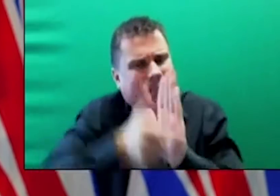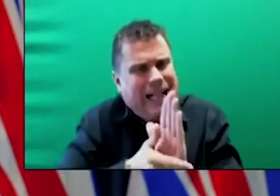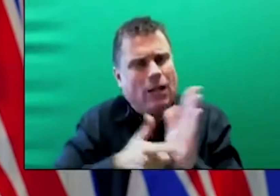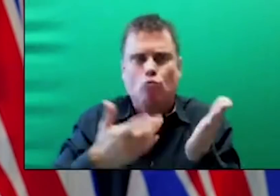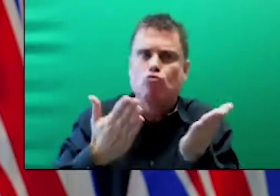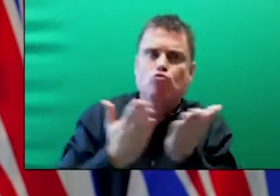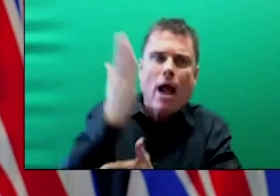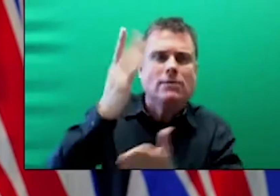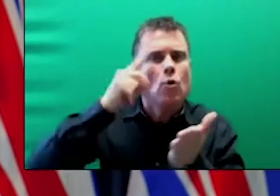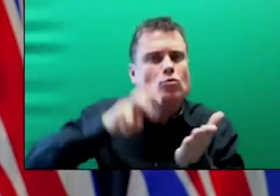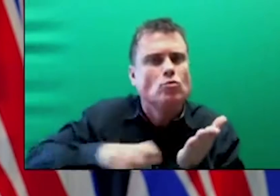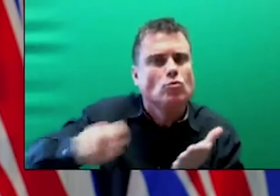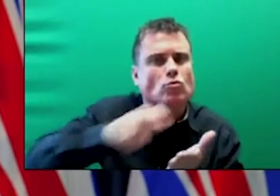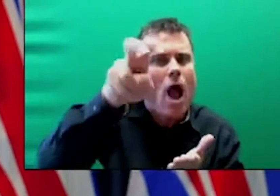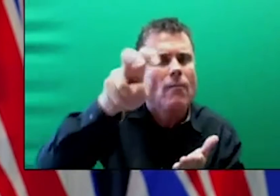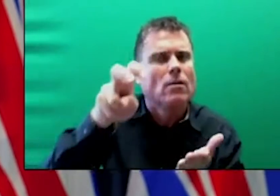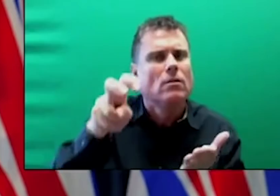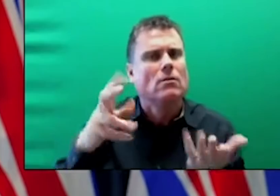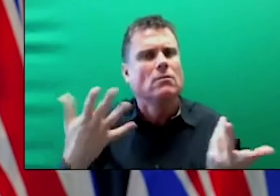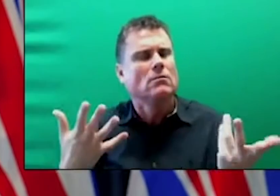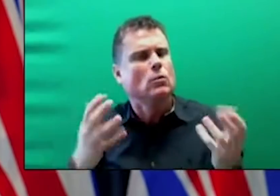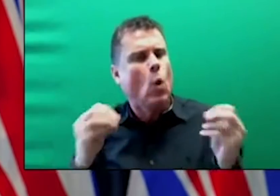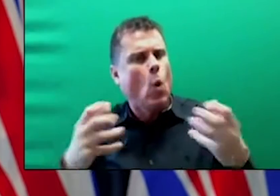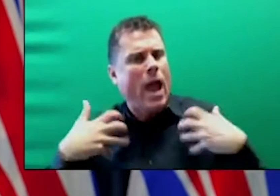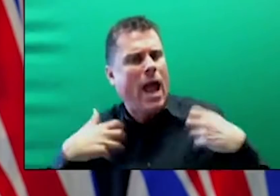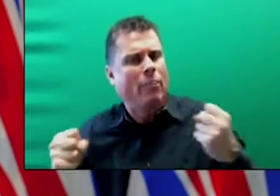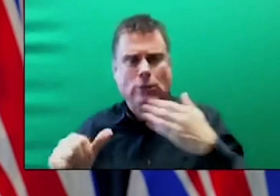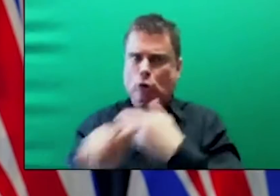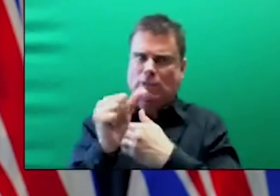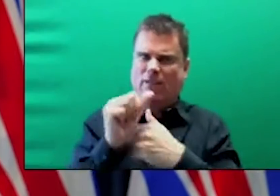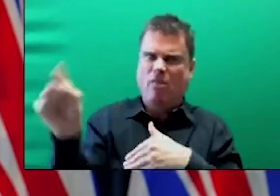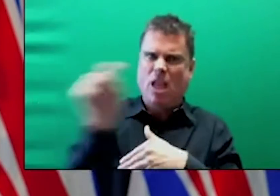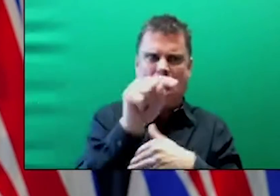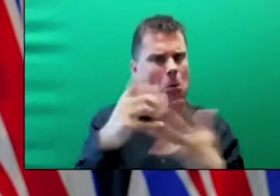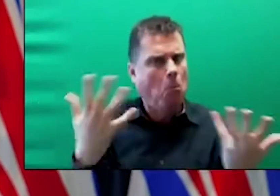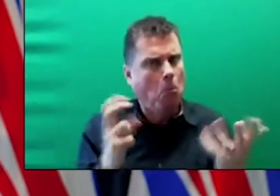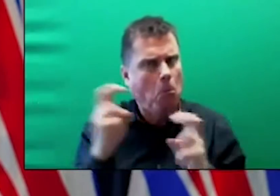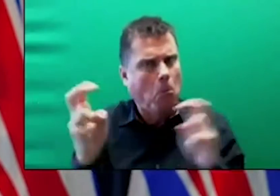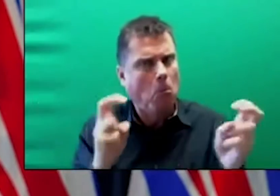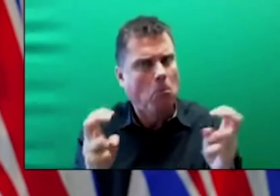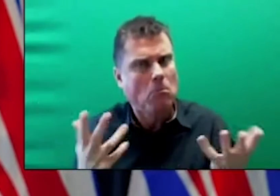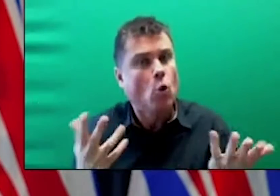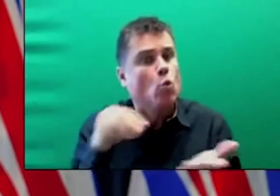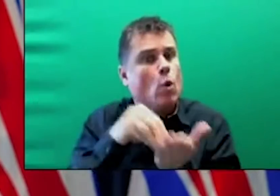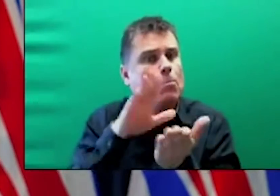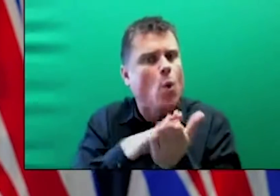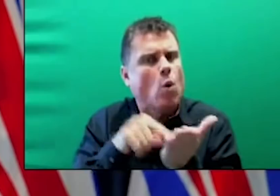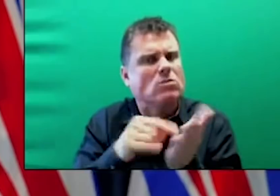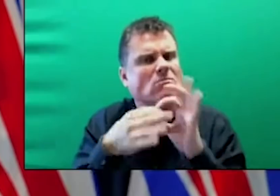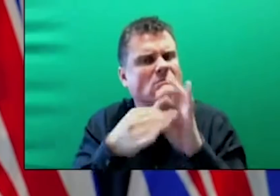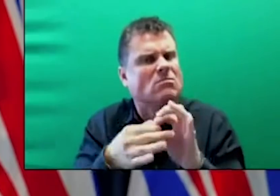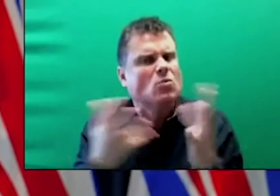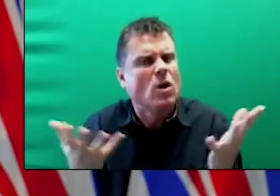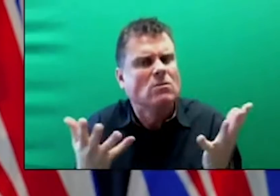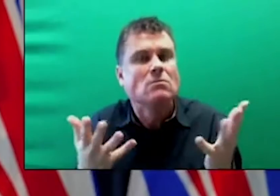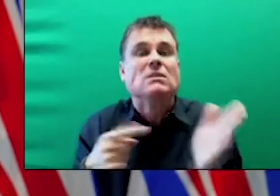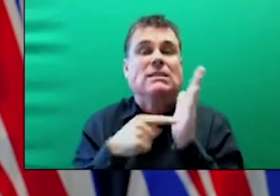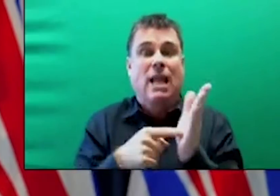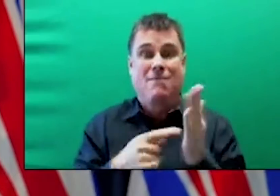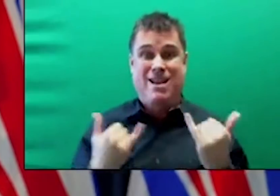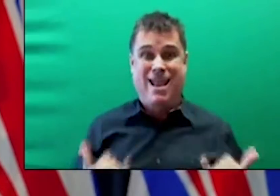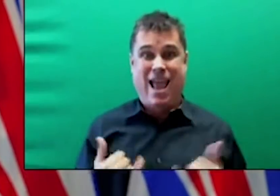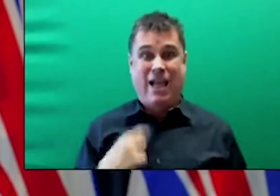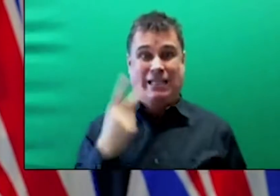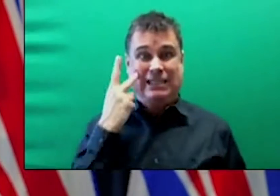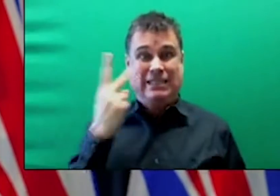locations where people from outside of British Columbia have congregated, yes, but directly connecting all of those dots has not happened. So